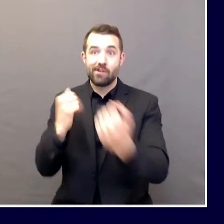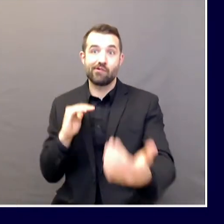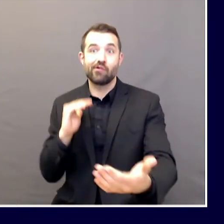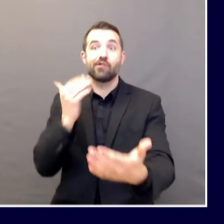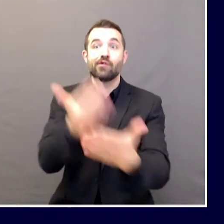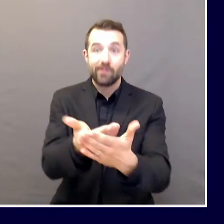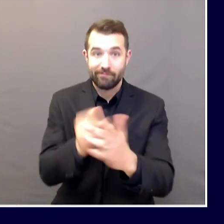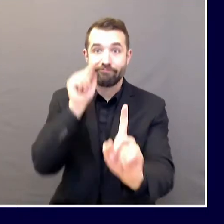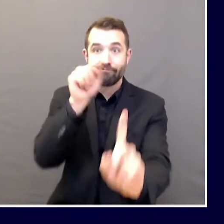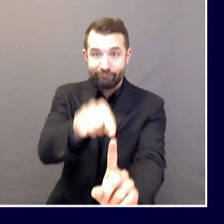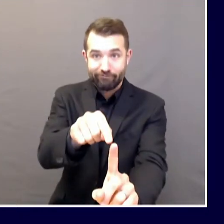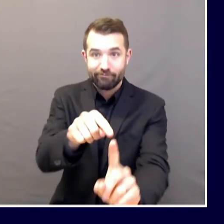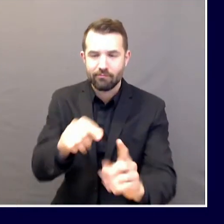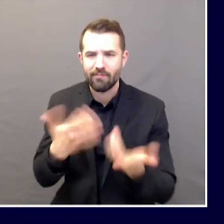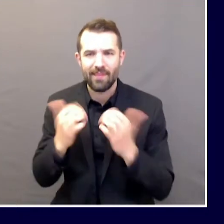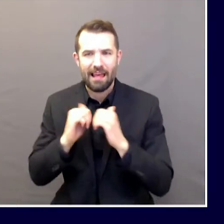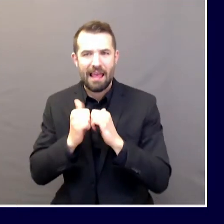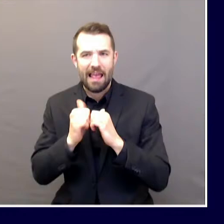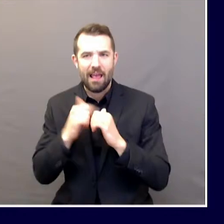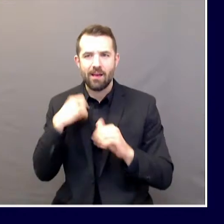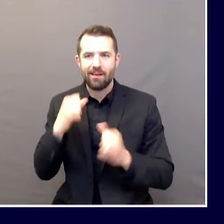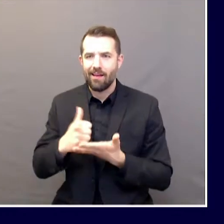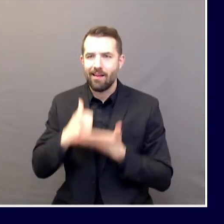that we can help you get an appointment.